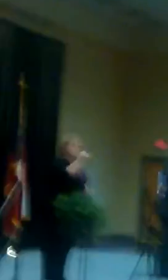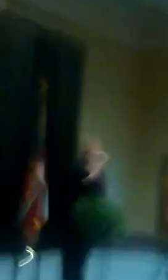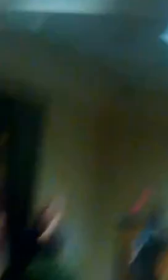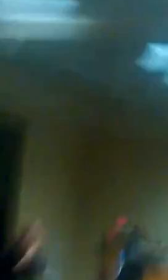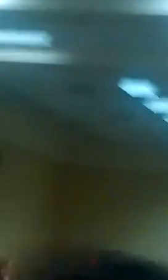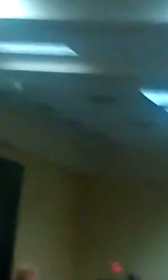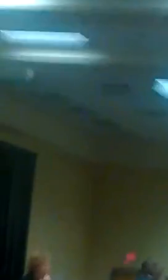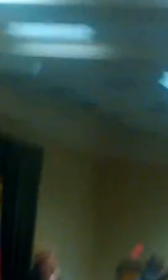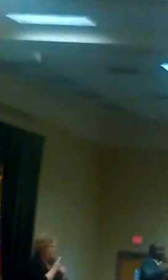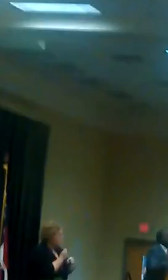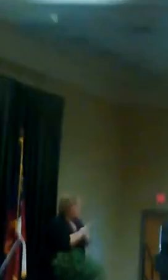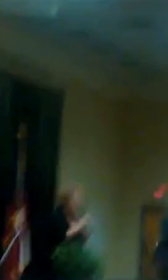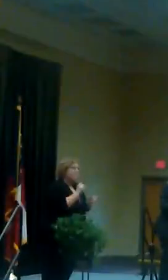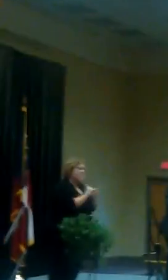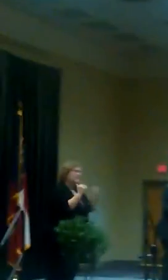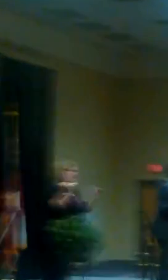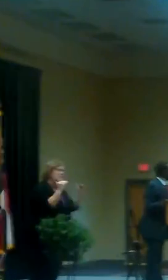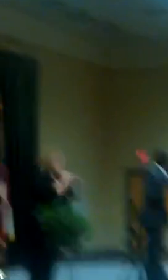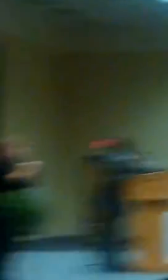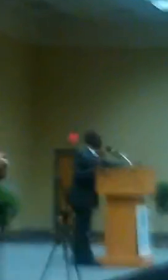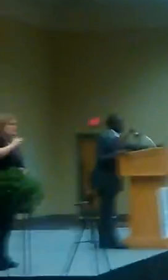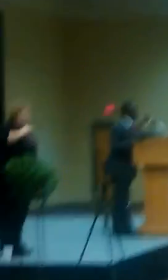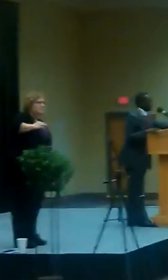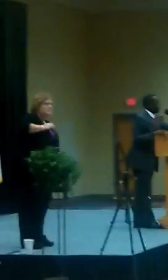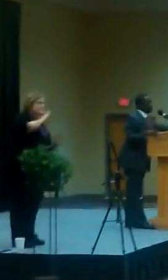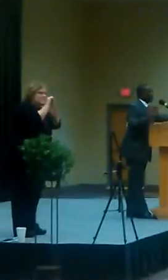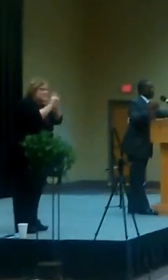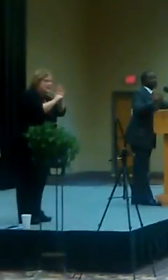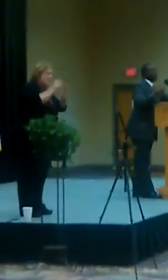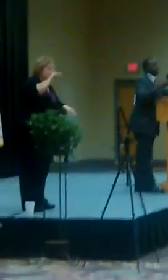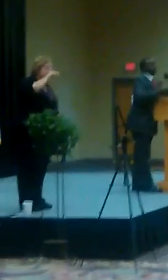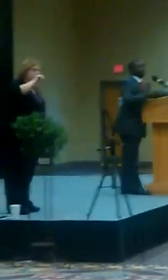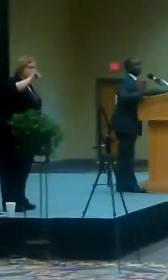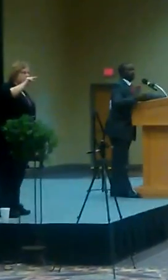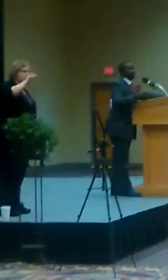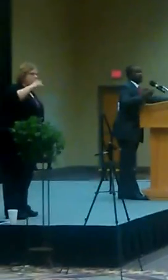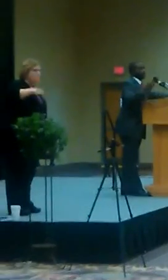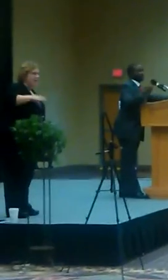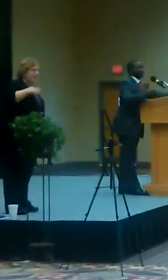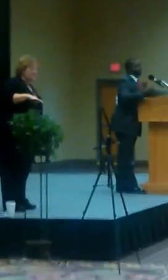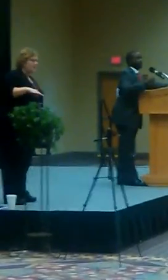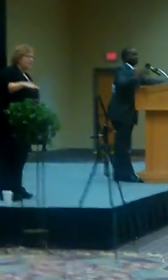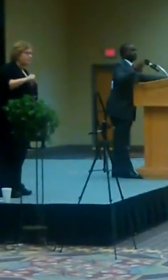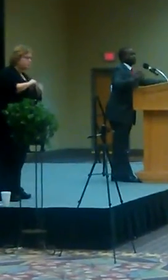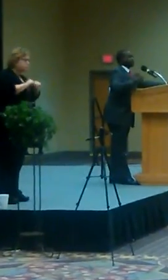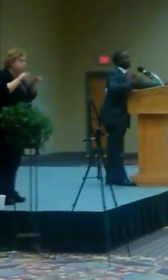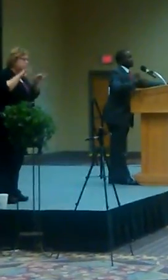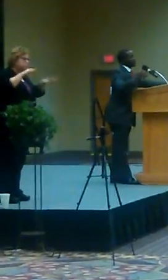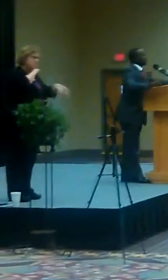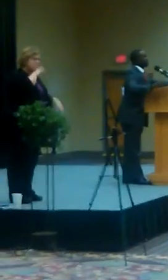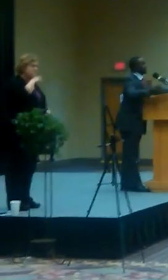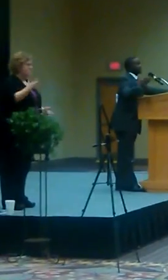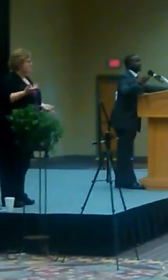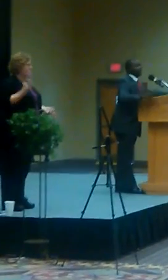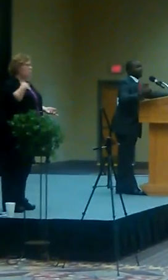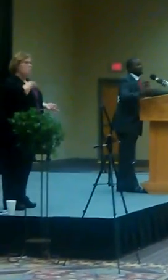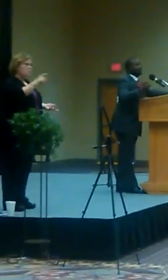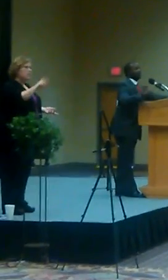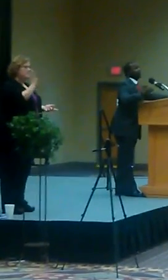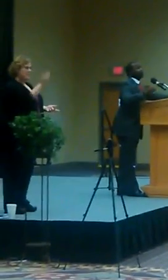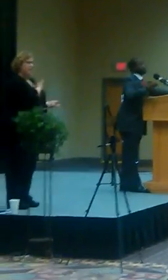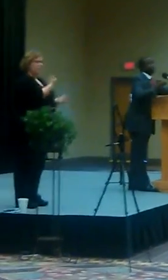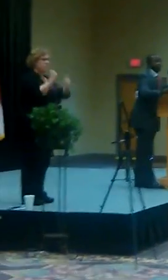the equivalent of the entire state of Maine. We've got to do a better job of, 1, showing up as Democrats and